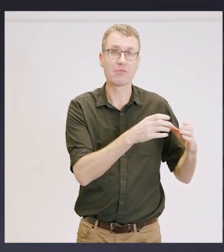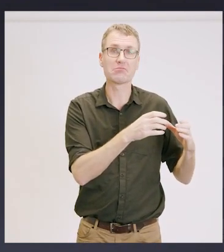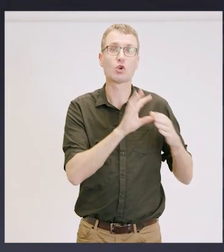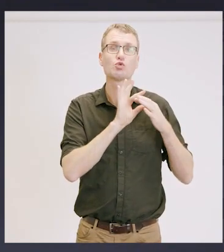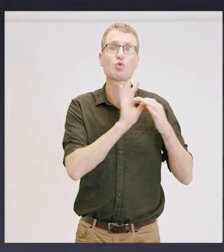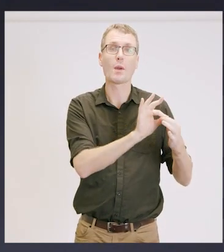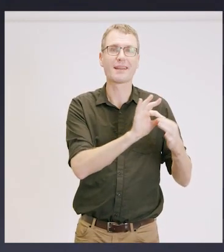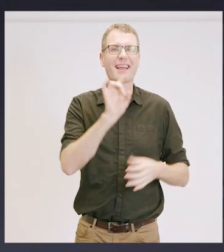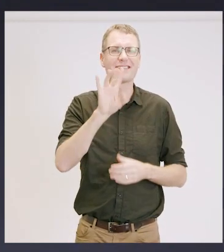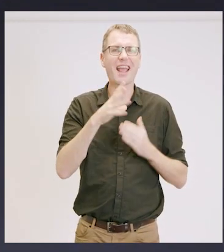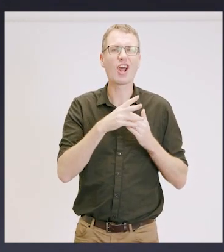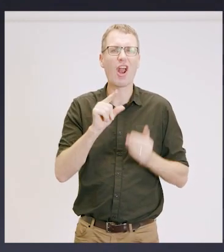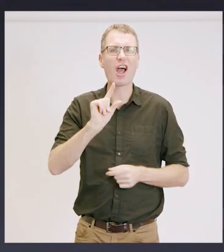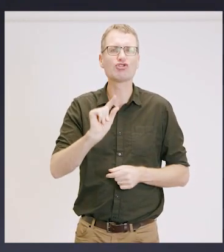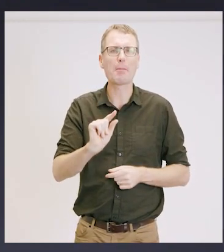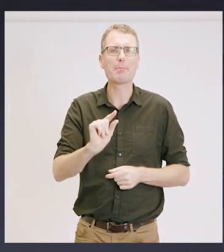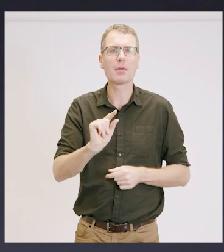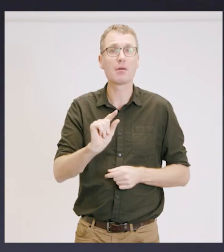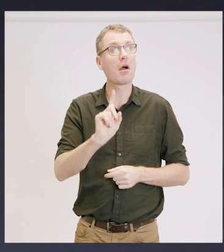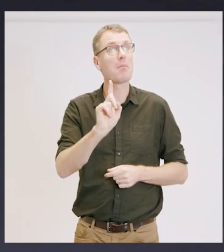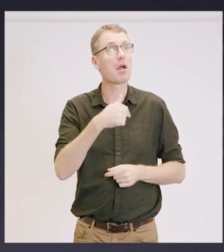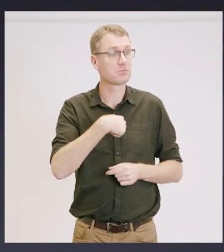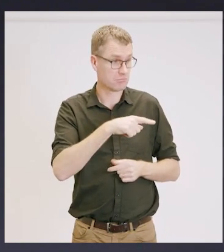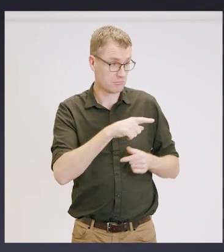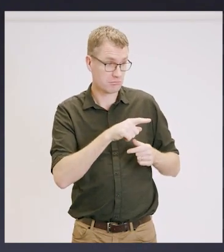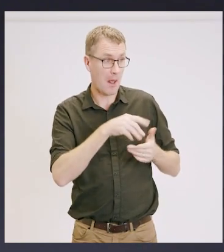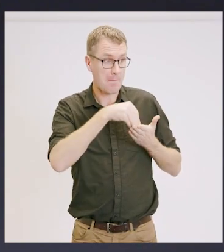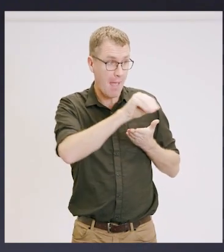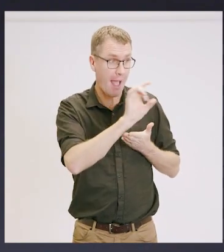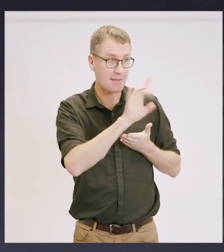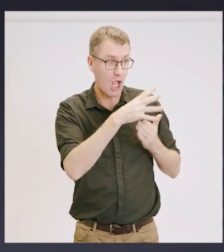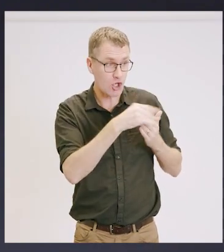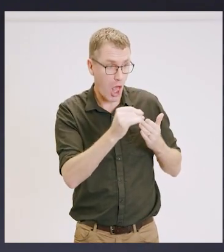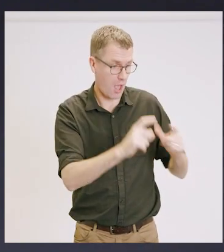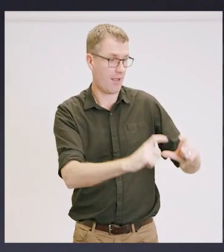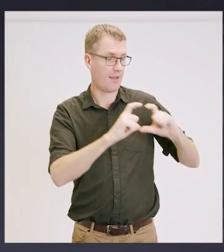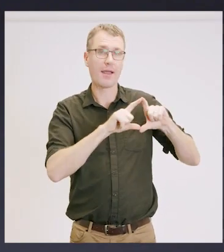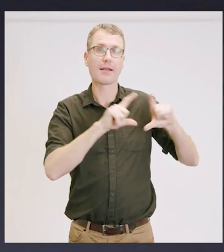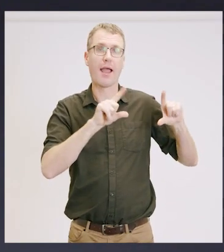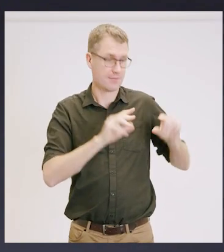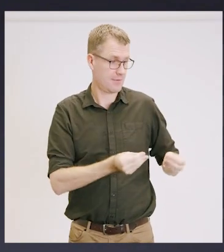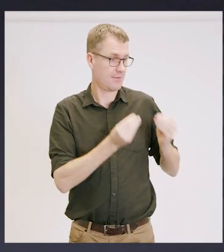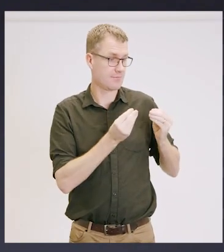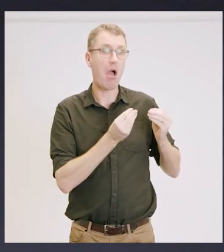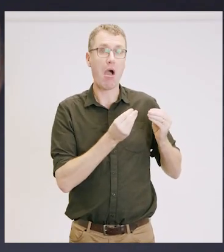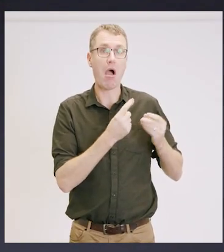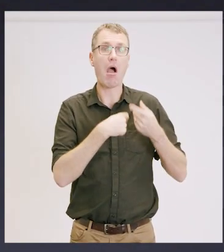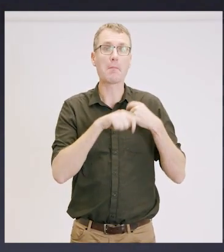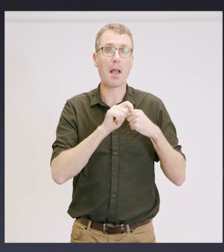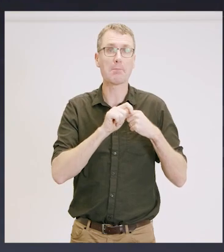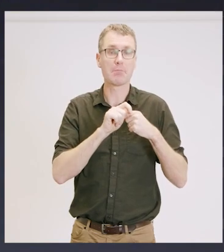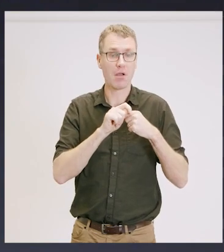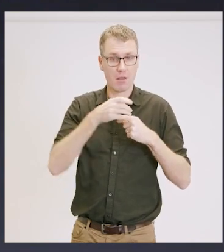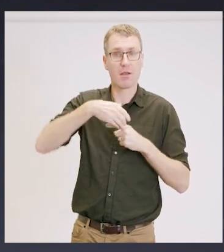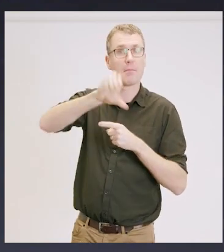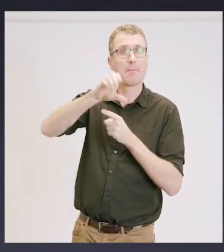along there. There was a little group of us and we all decided we'd join up. I mean, it was $10. And the thing that I discovered is that when you got this little card, and I'm not